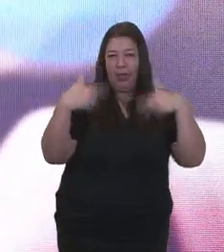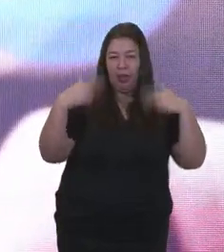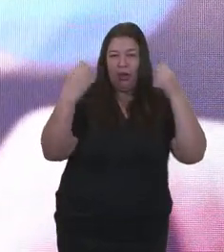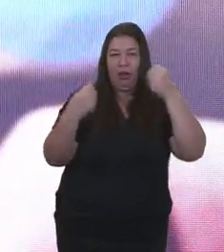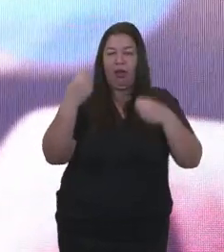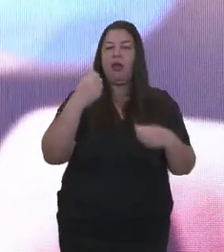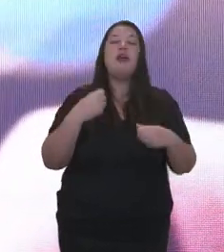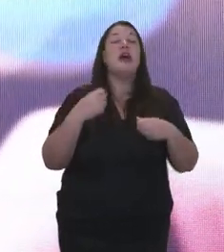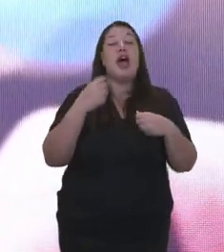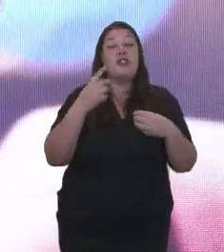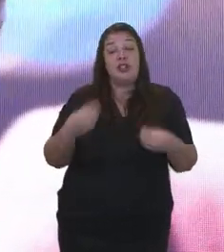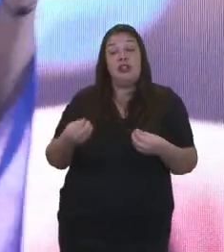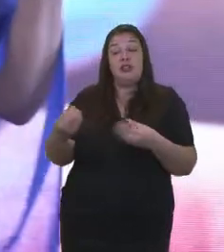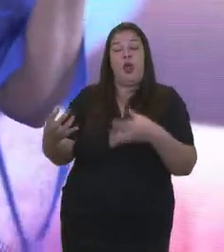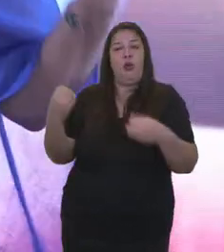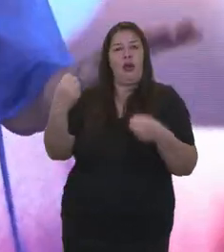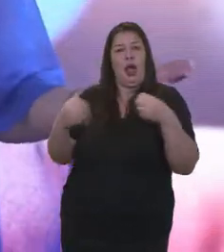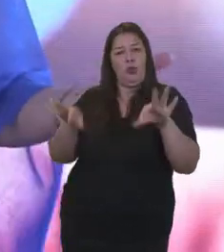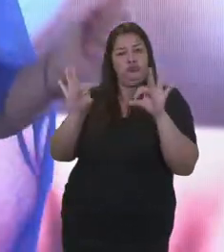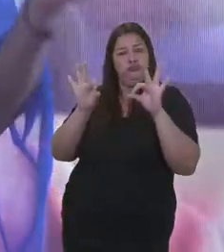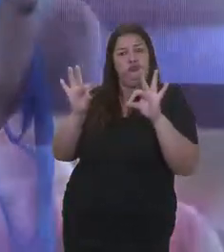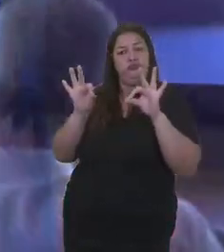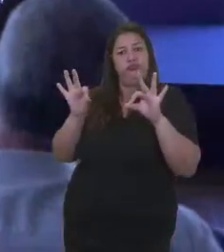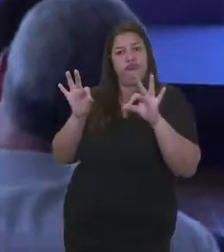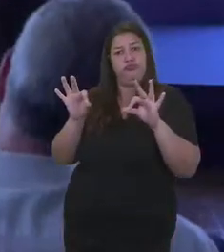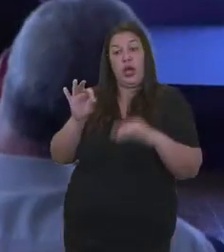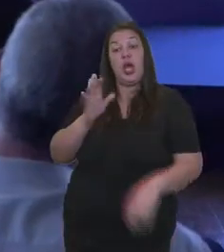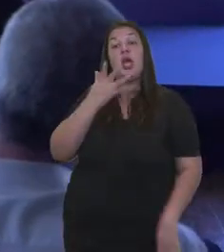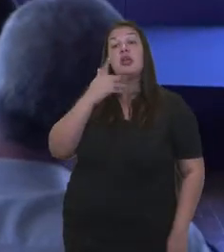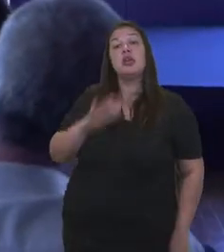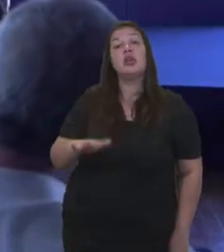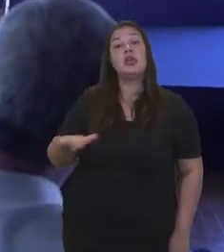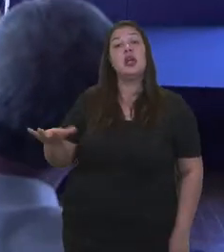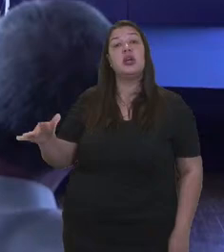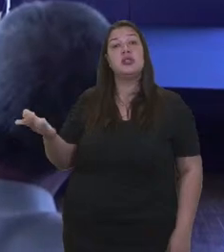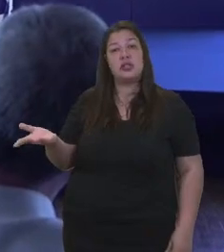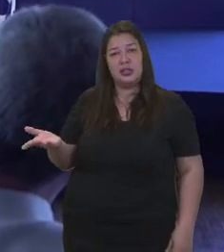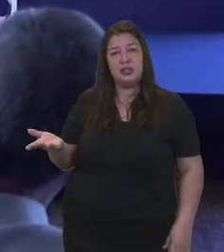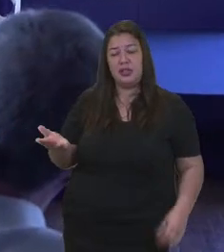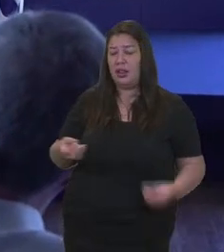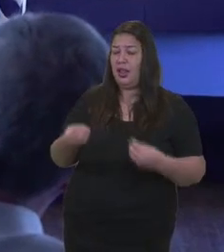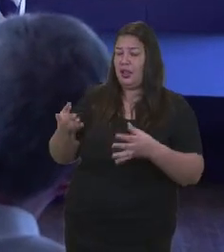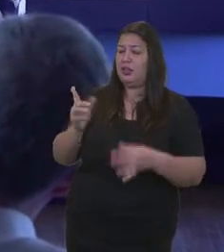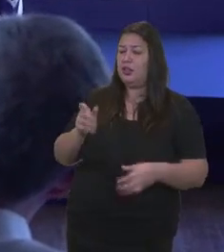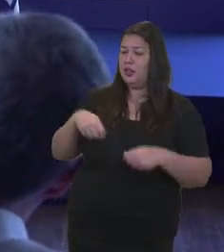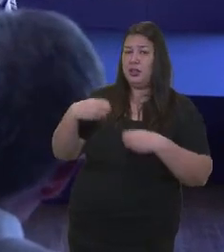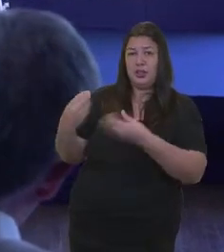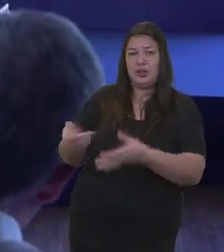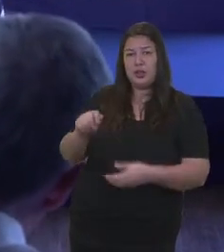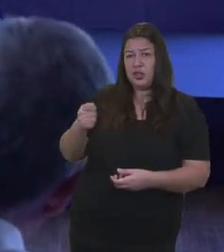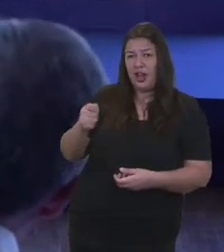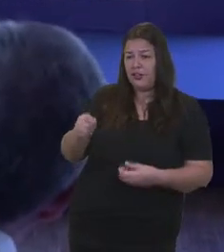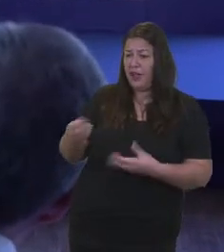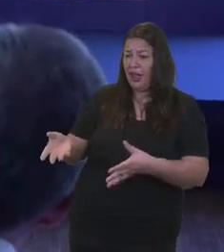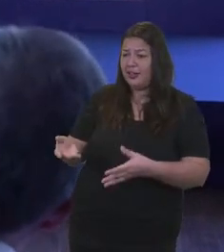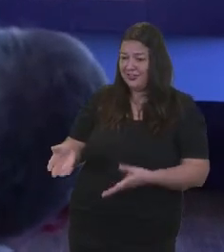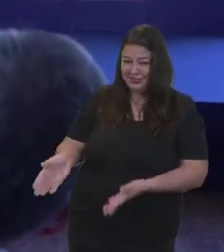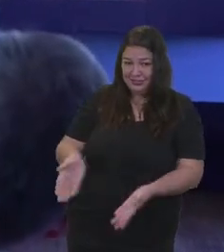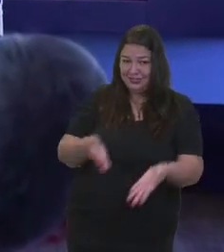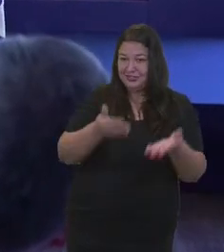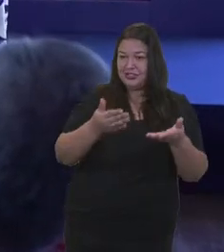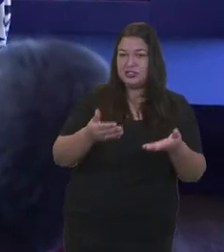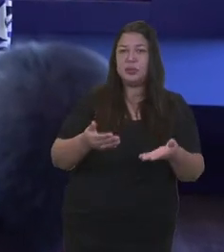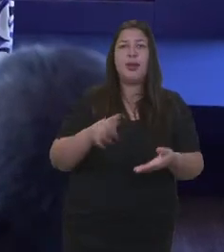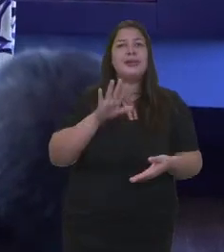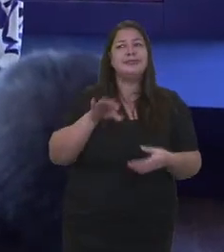A beautiful child, and the Ferrari has gas, okay, but if you don't teach the